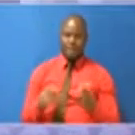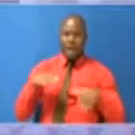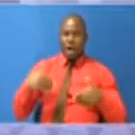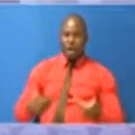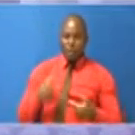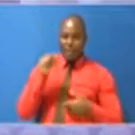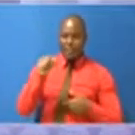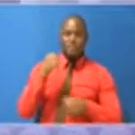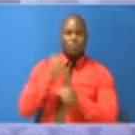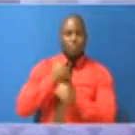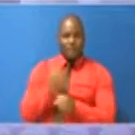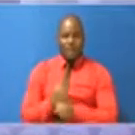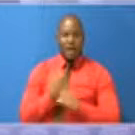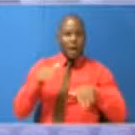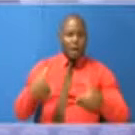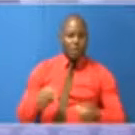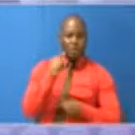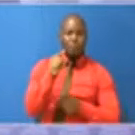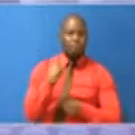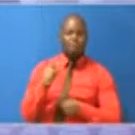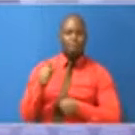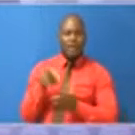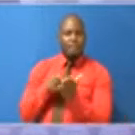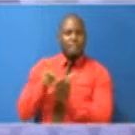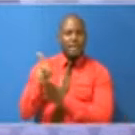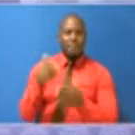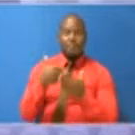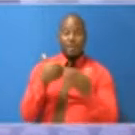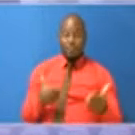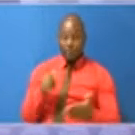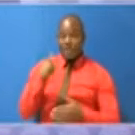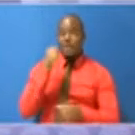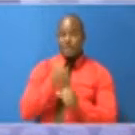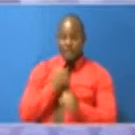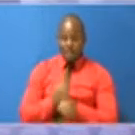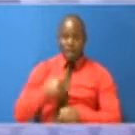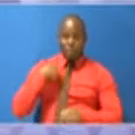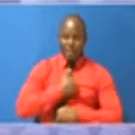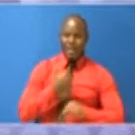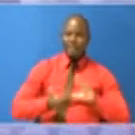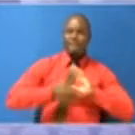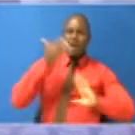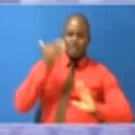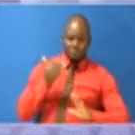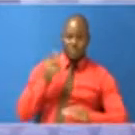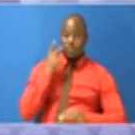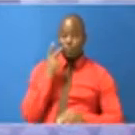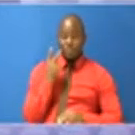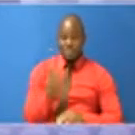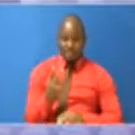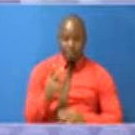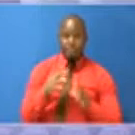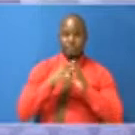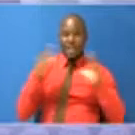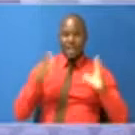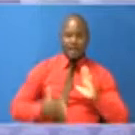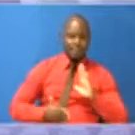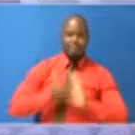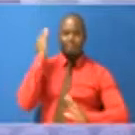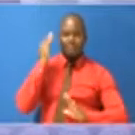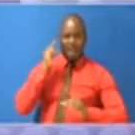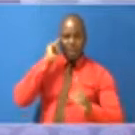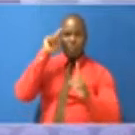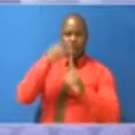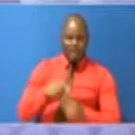how will this work and how will you be compensated before that is done we are rushing and you've seen a big rush